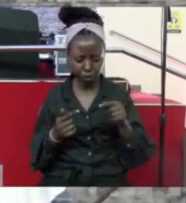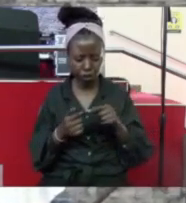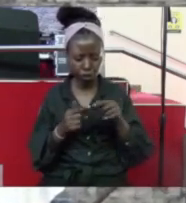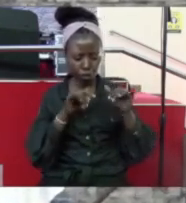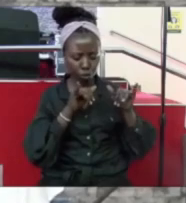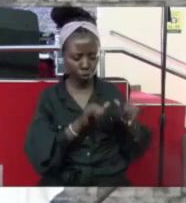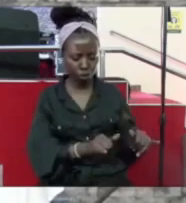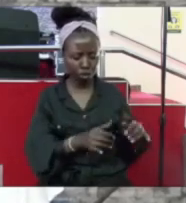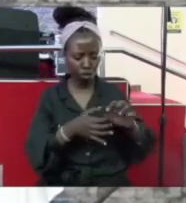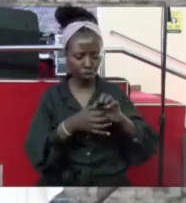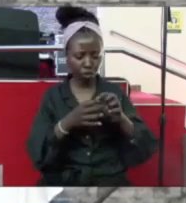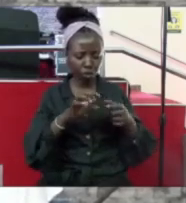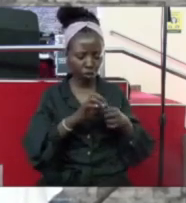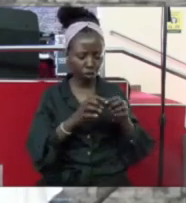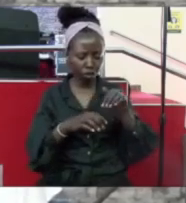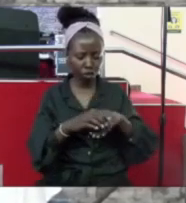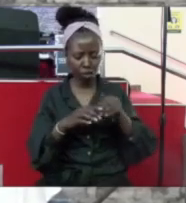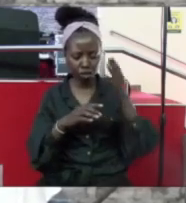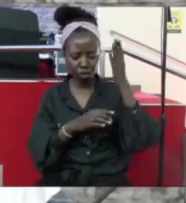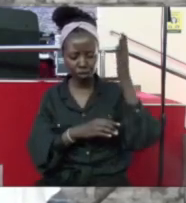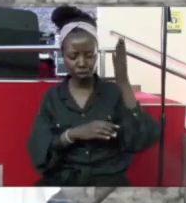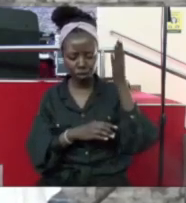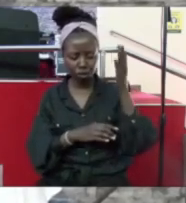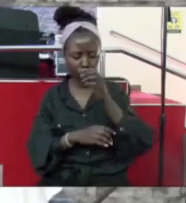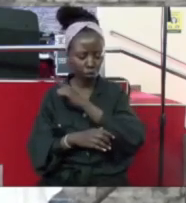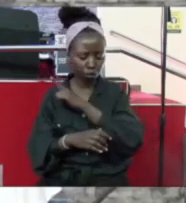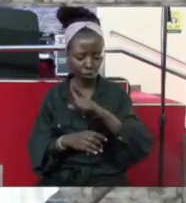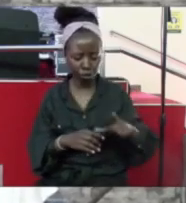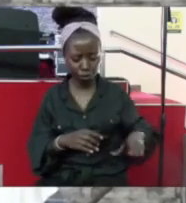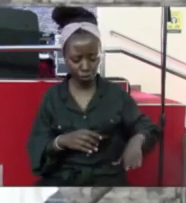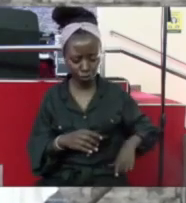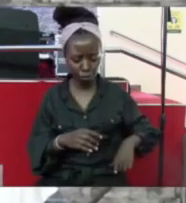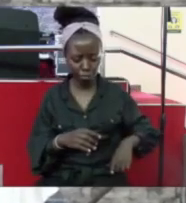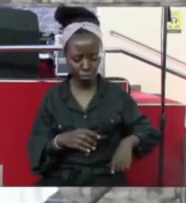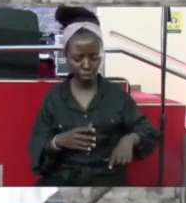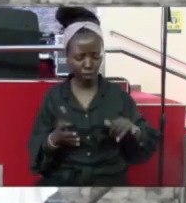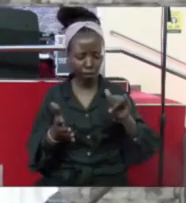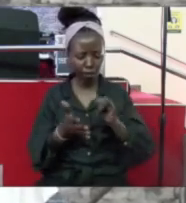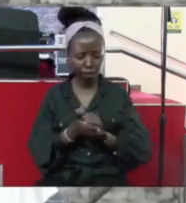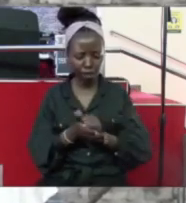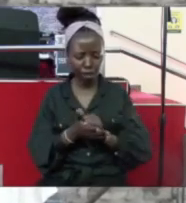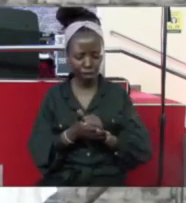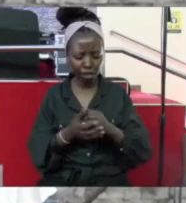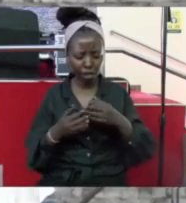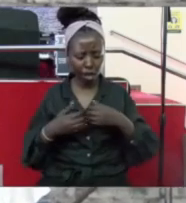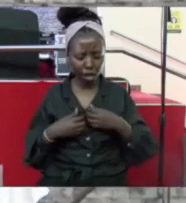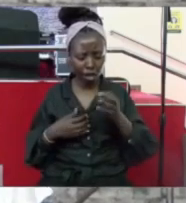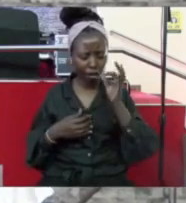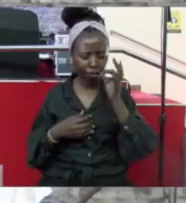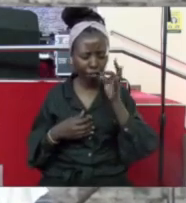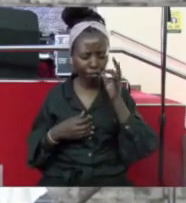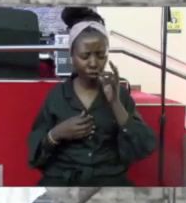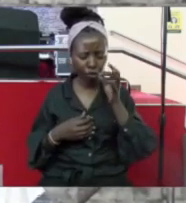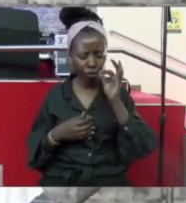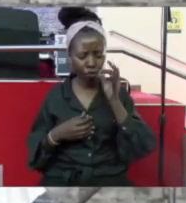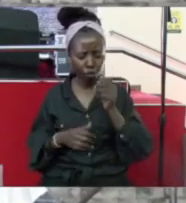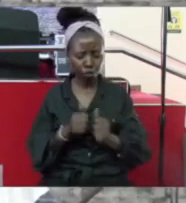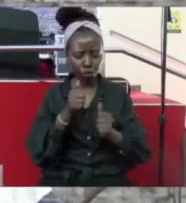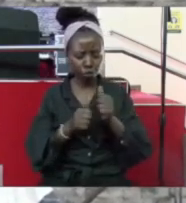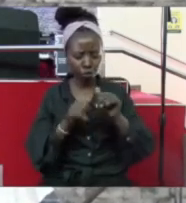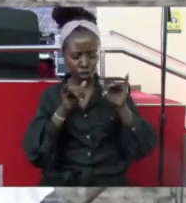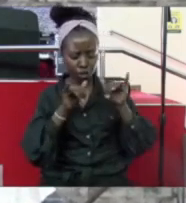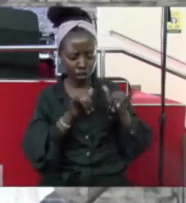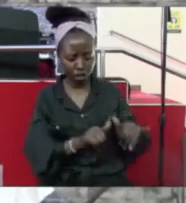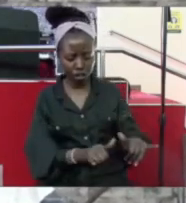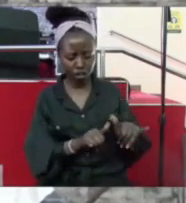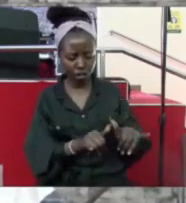connected with you in you. Tubaki tukiwa tumeunganika ndani yako. That we may bear fruits that will last. Ili tuzae matunda